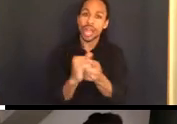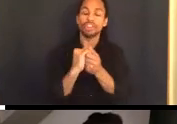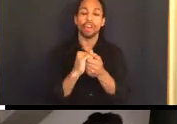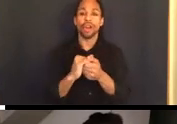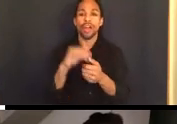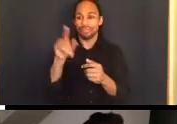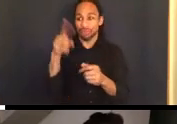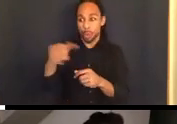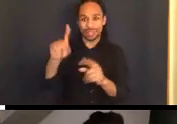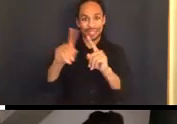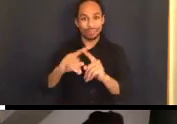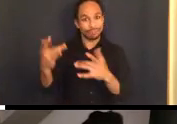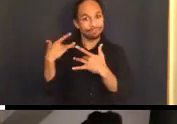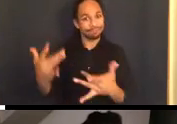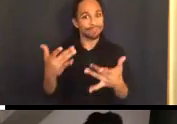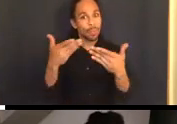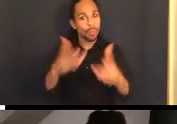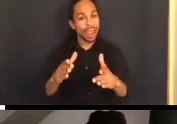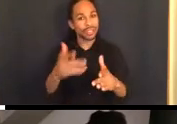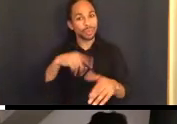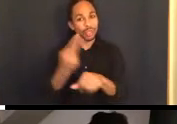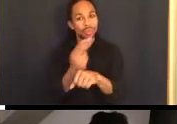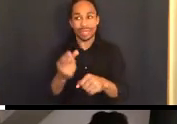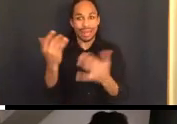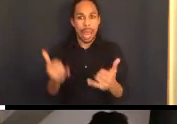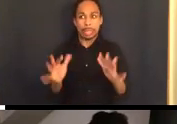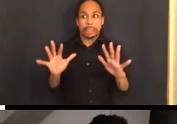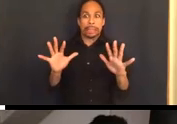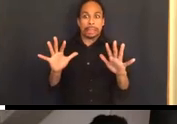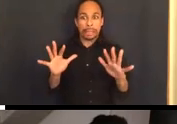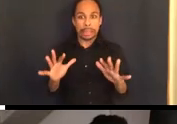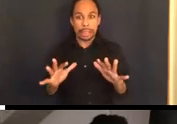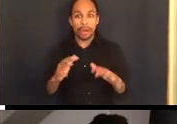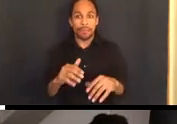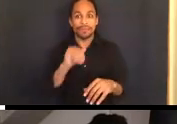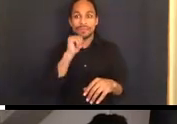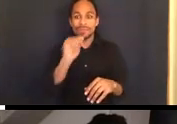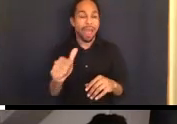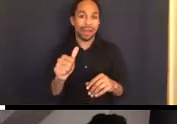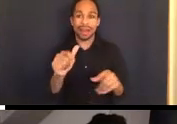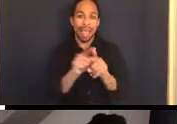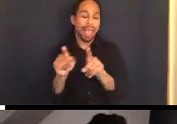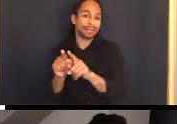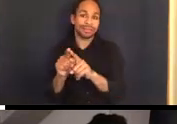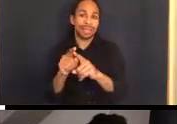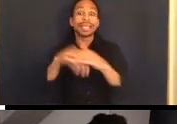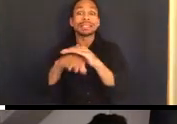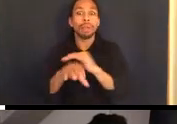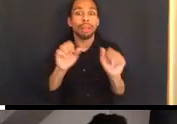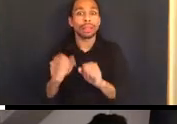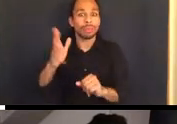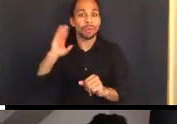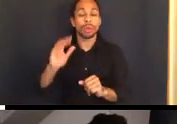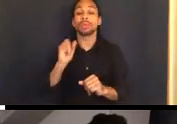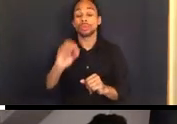very tenuous right now at this moment. And so I think there's a feeling across the board, and particularly in